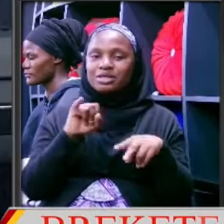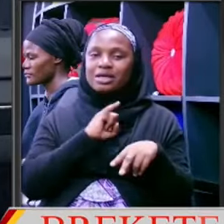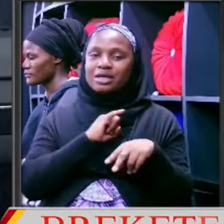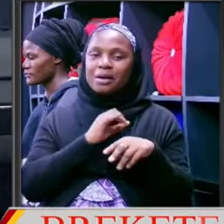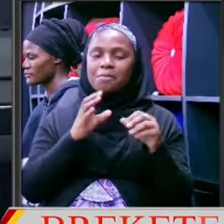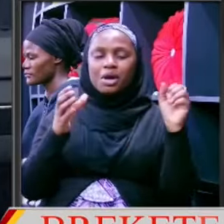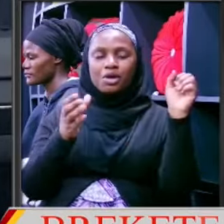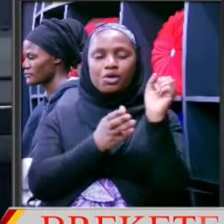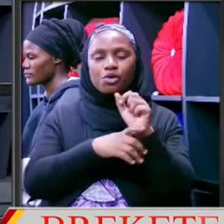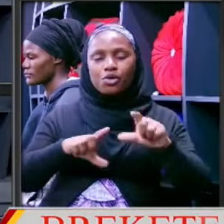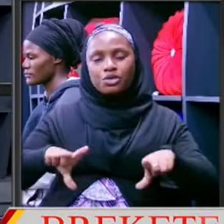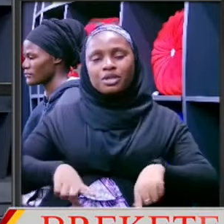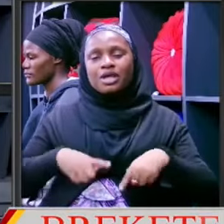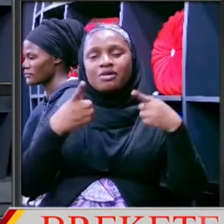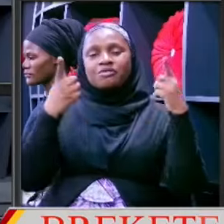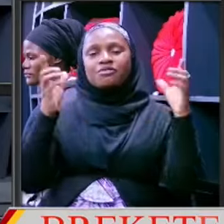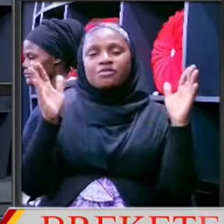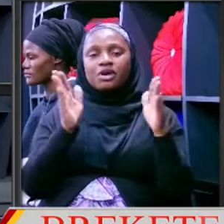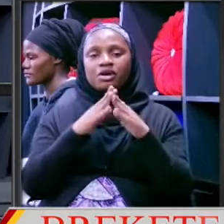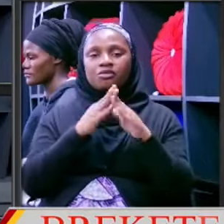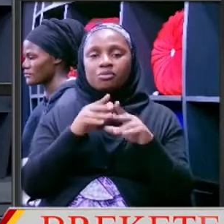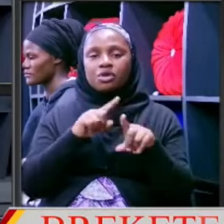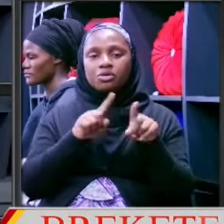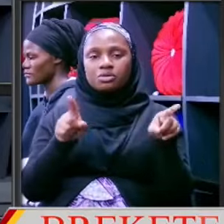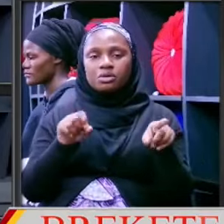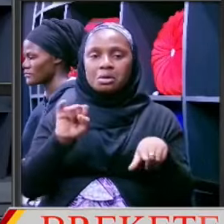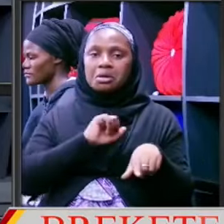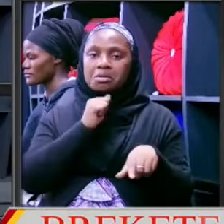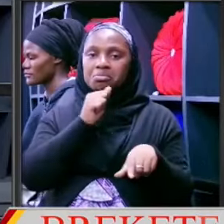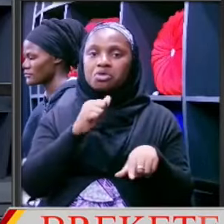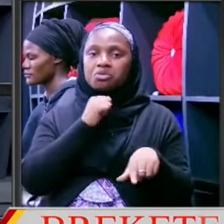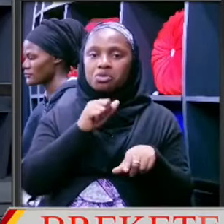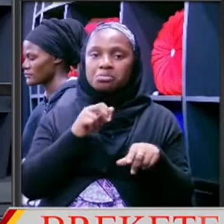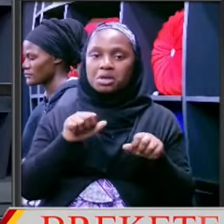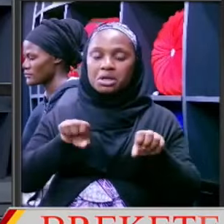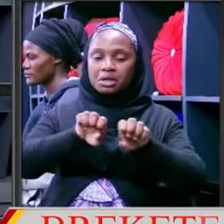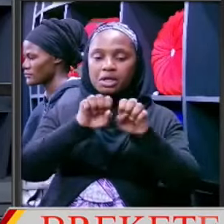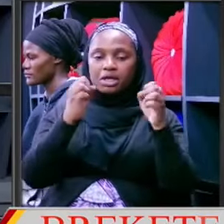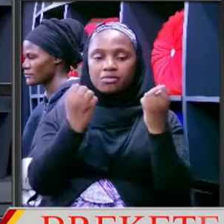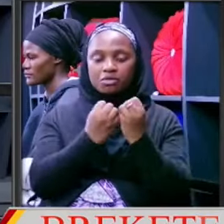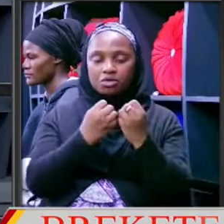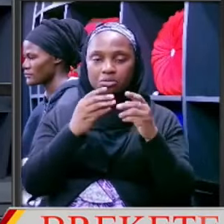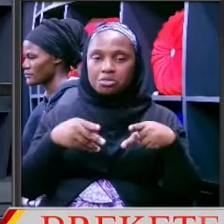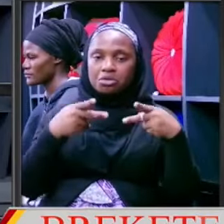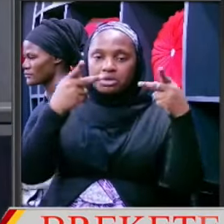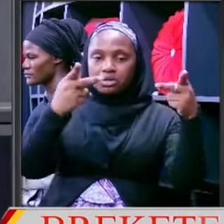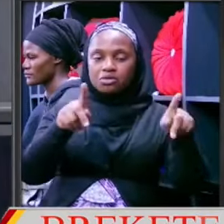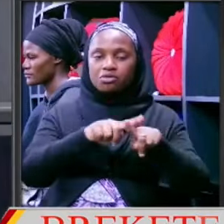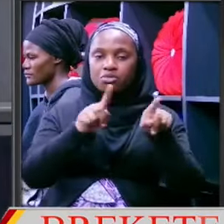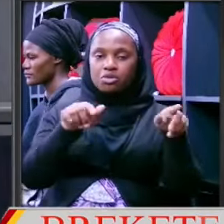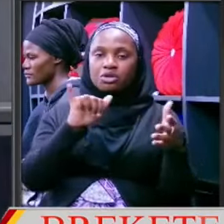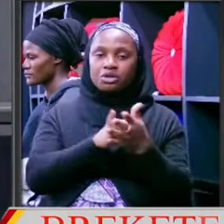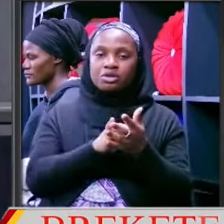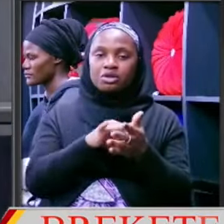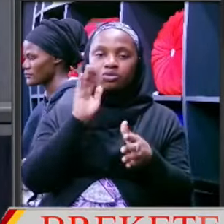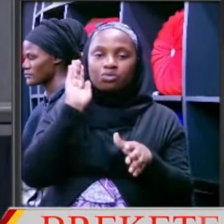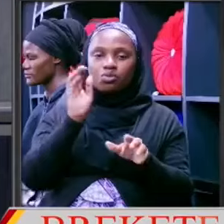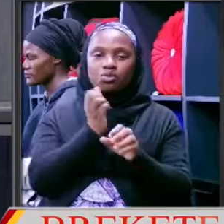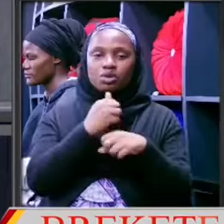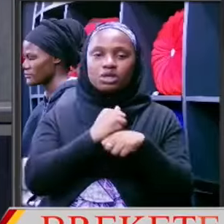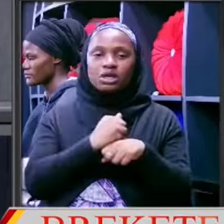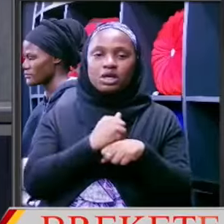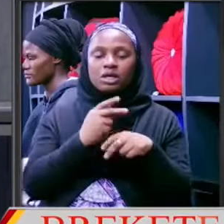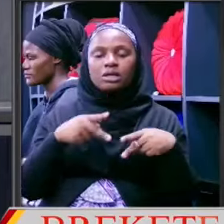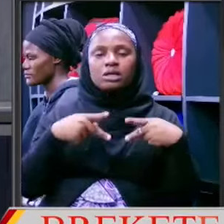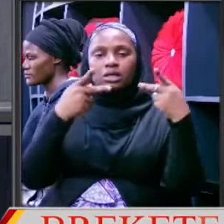and my whole life far from wastage. I am not what my environment predicts me to be, but that which I perceive